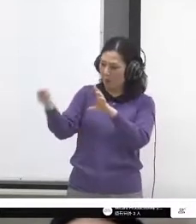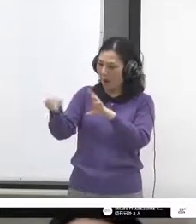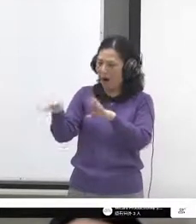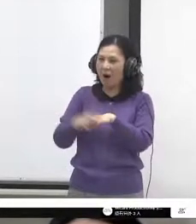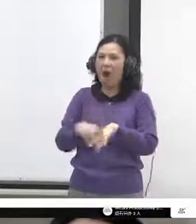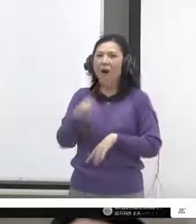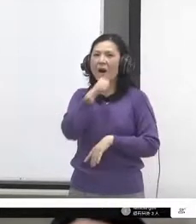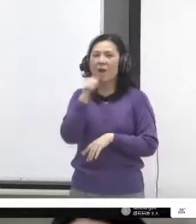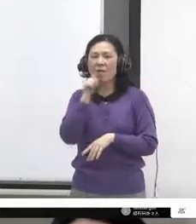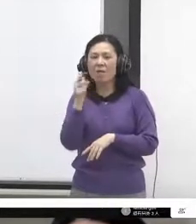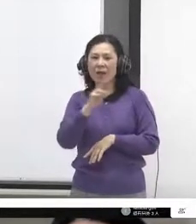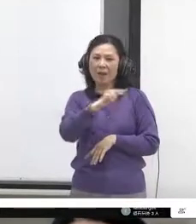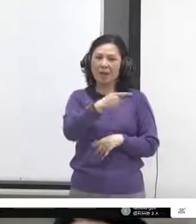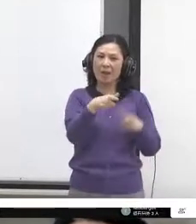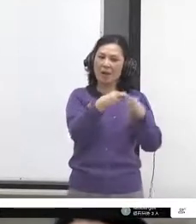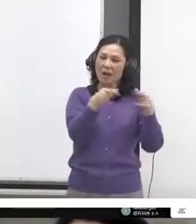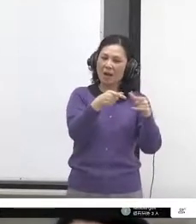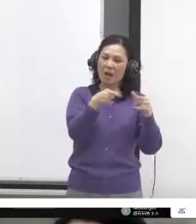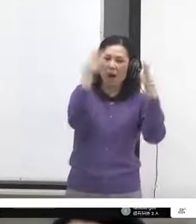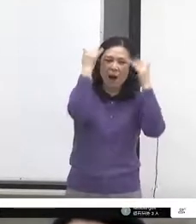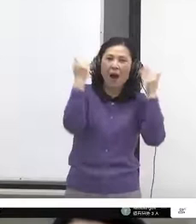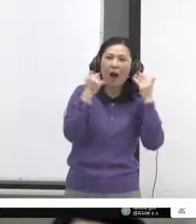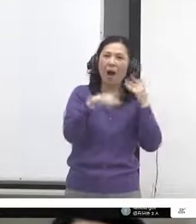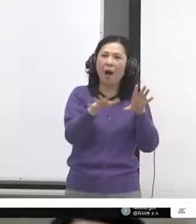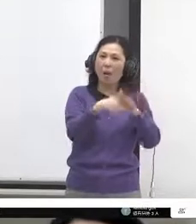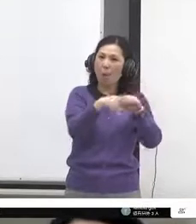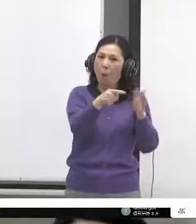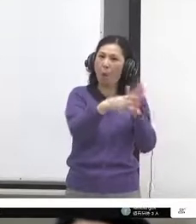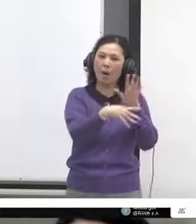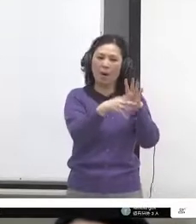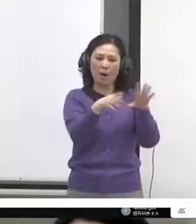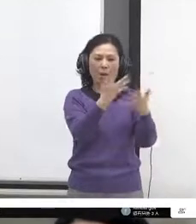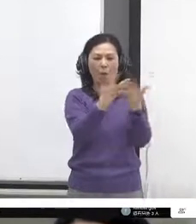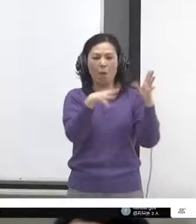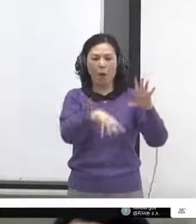After that is we give a insight each other is